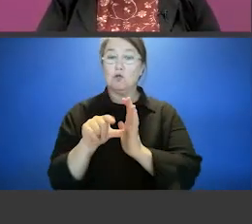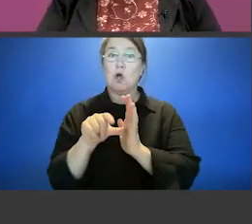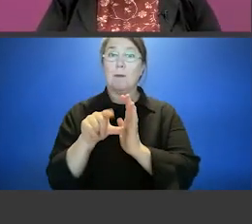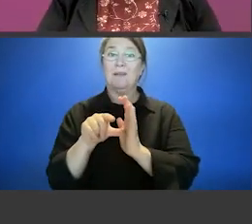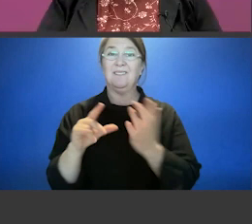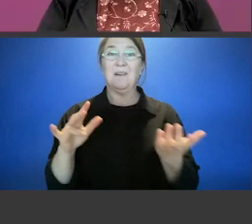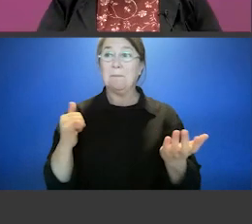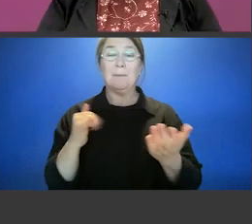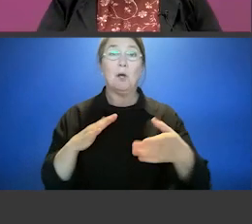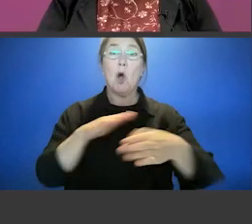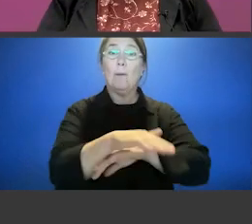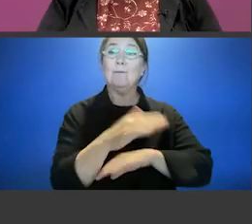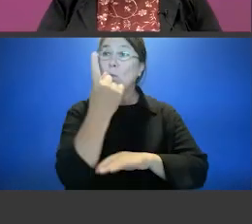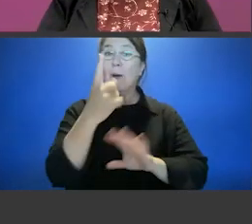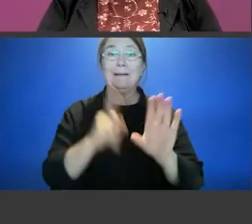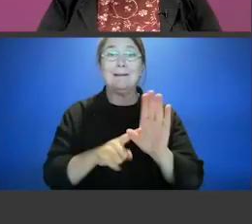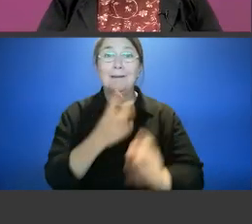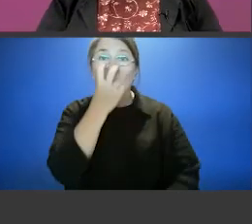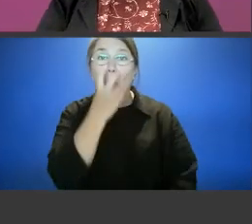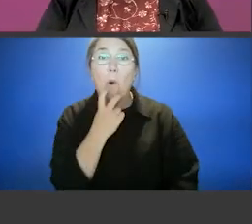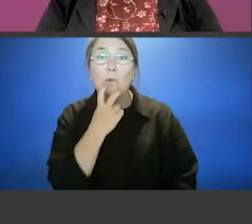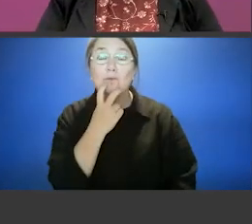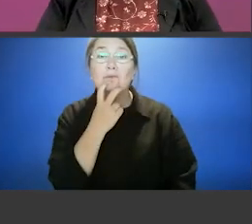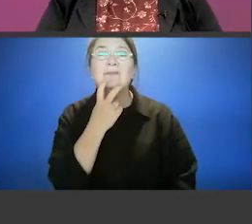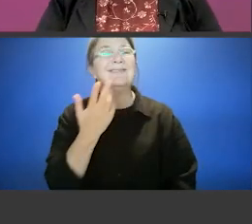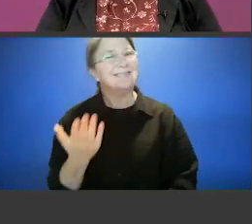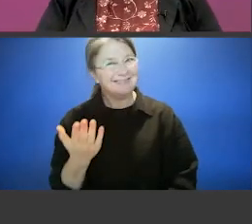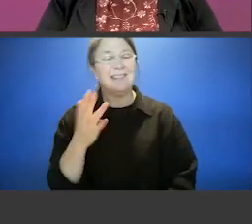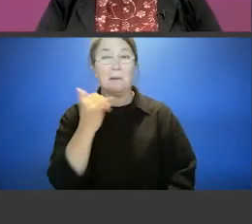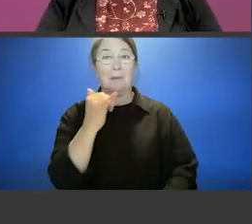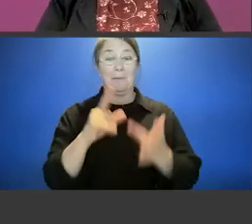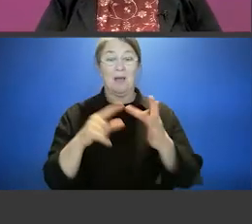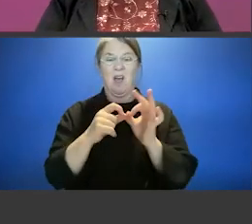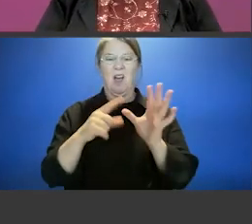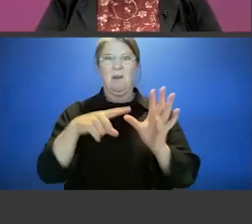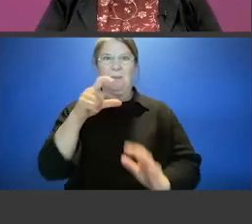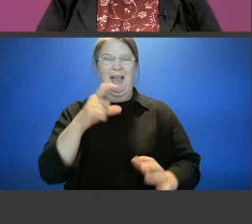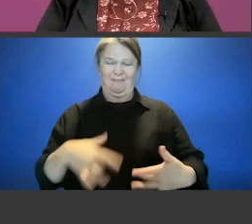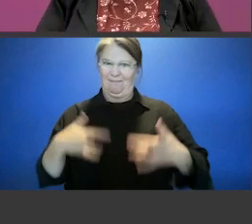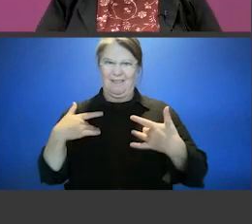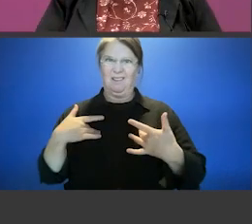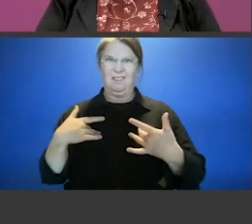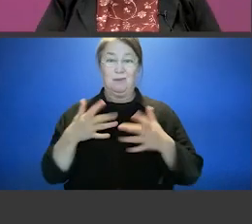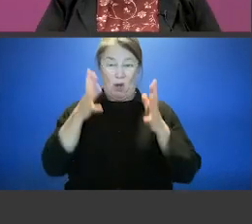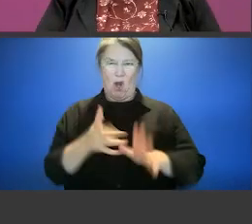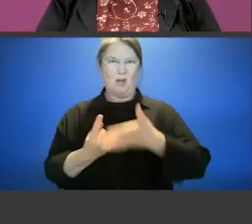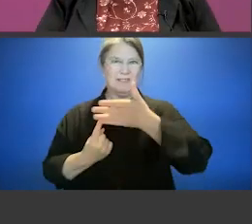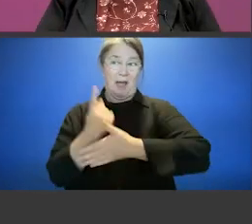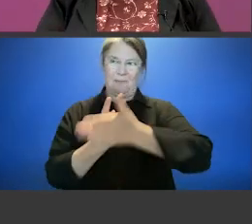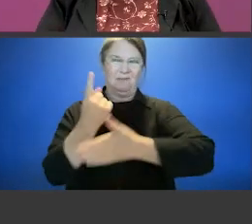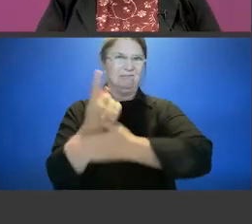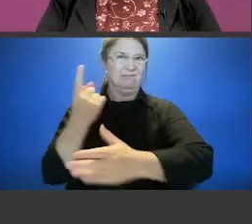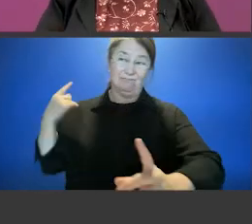the alleged conduct occurred, IBAC may decide there's been too much time that has passed between the alleged